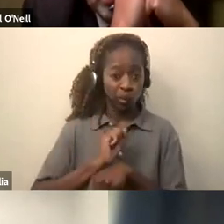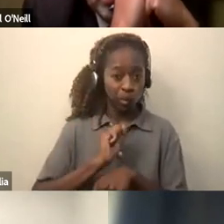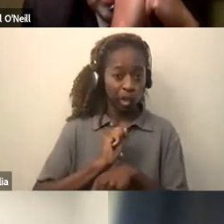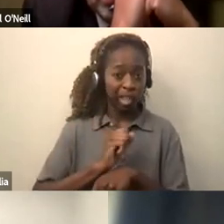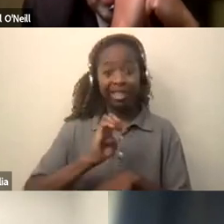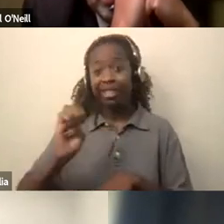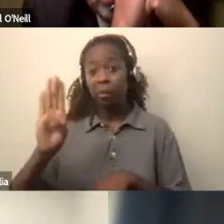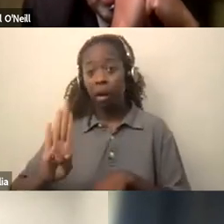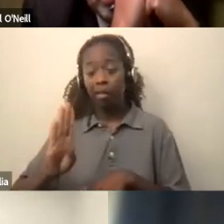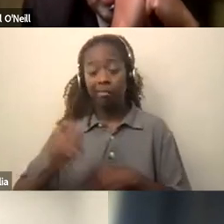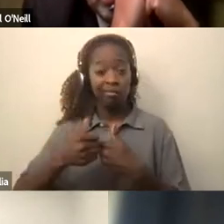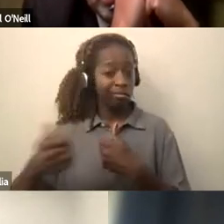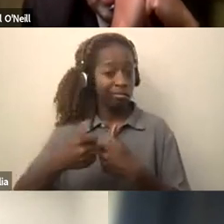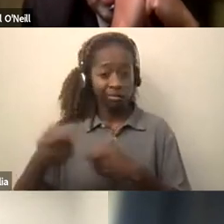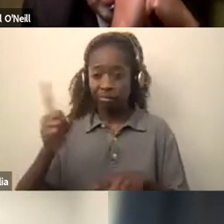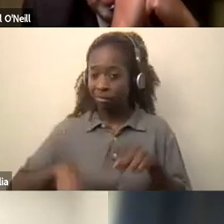boston